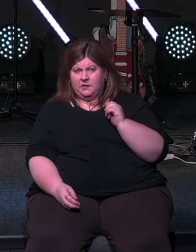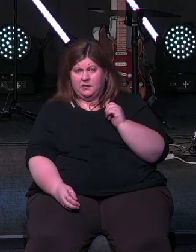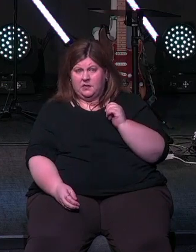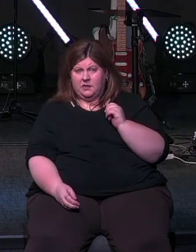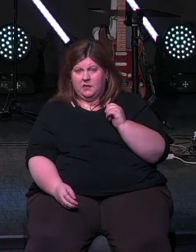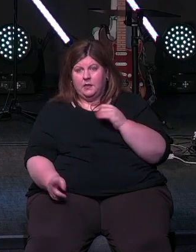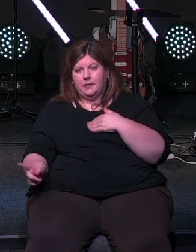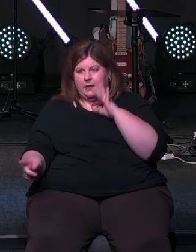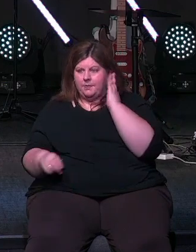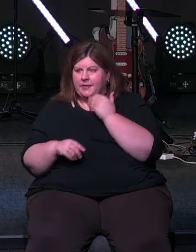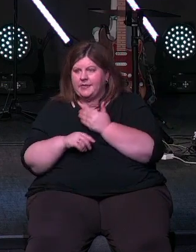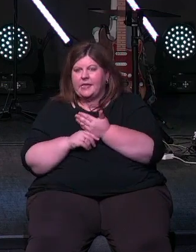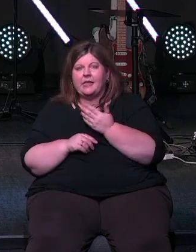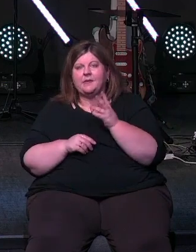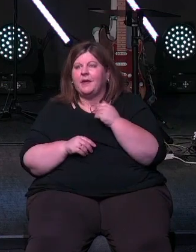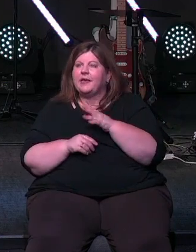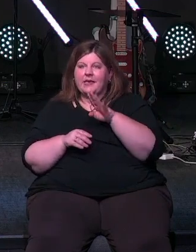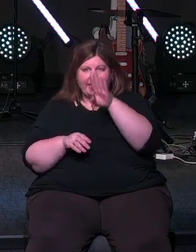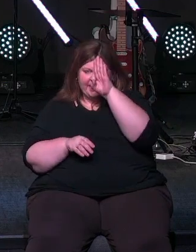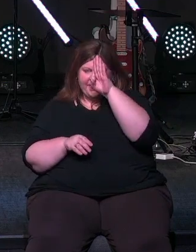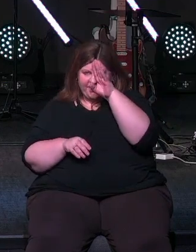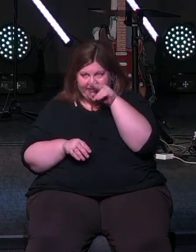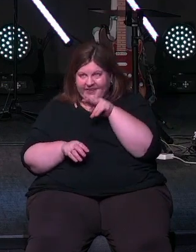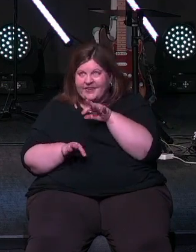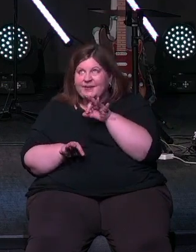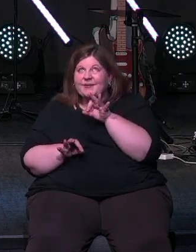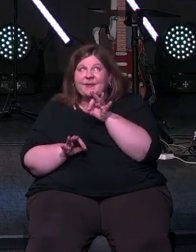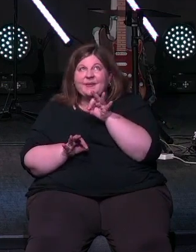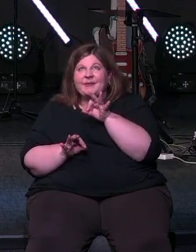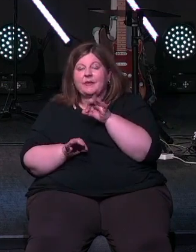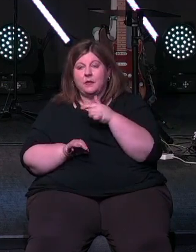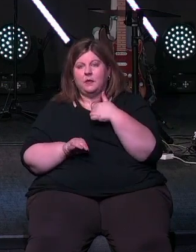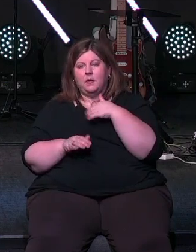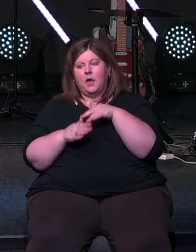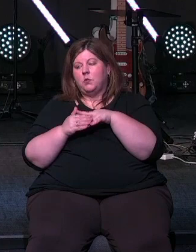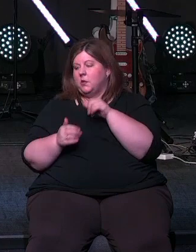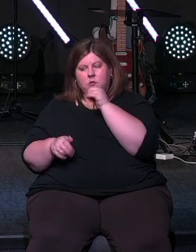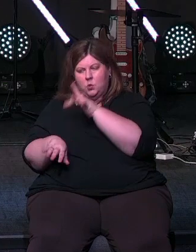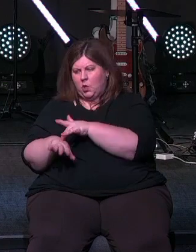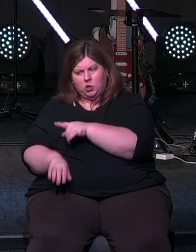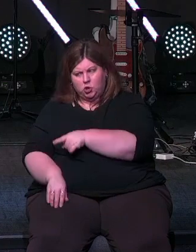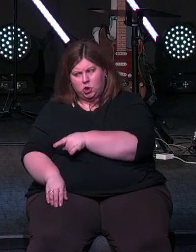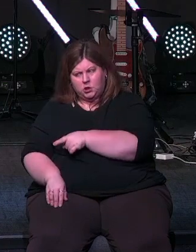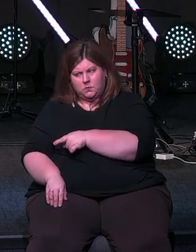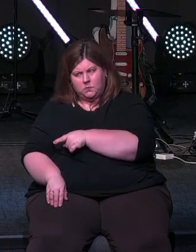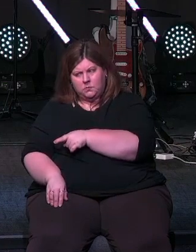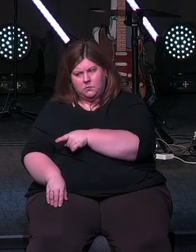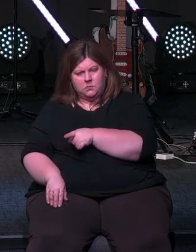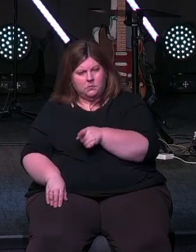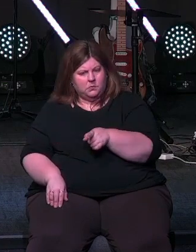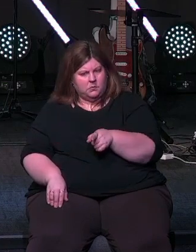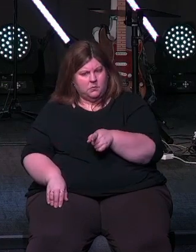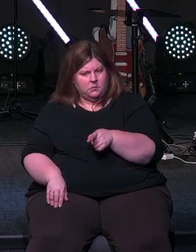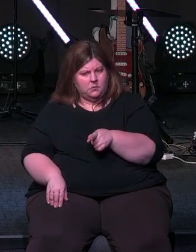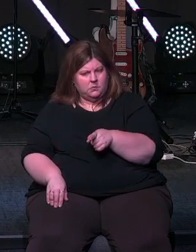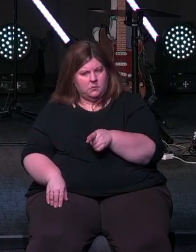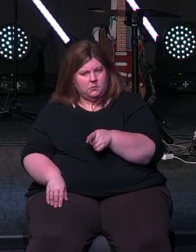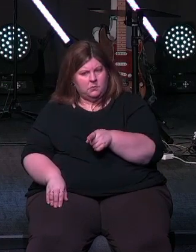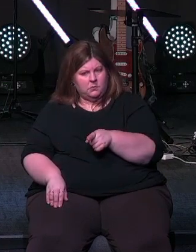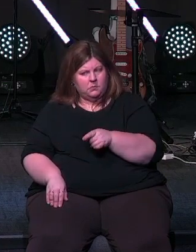my boys walking in and seeing the fire trucks. You can bet that I walked in and went, don't touch. They're